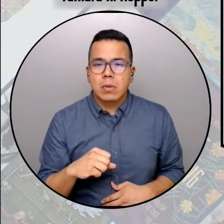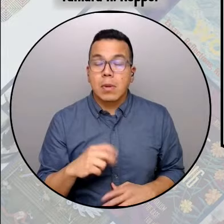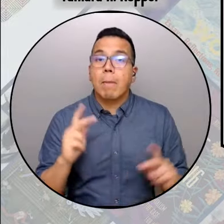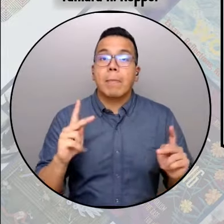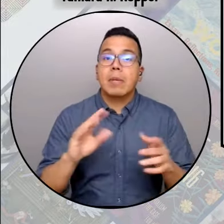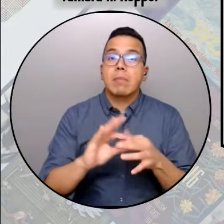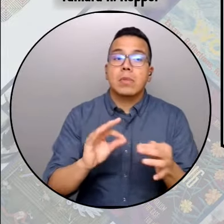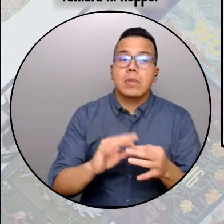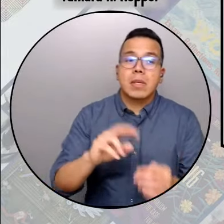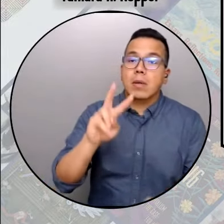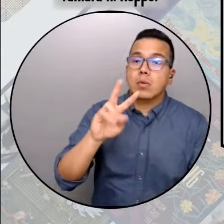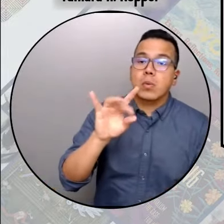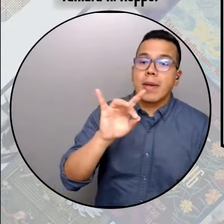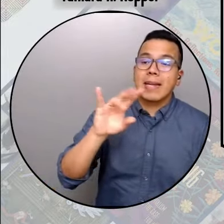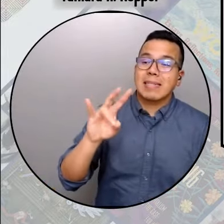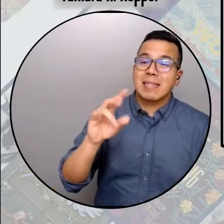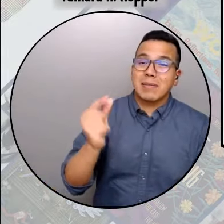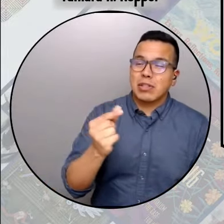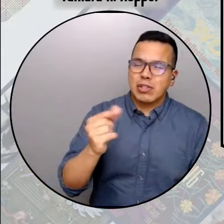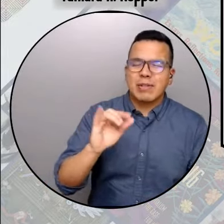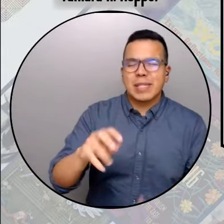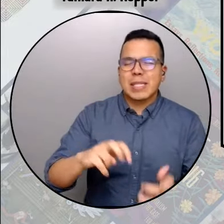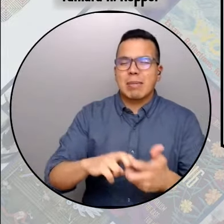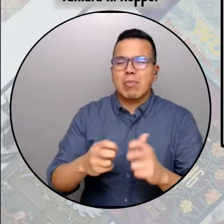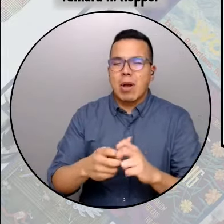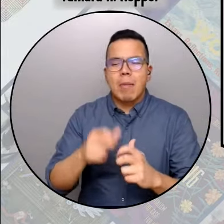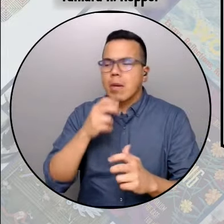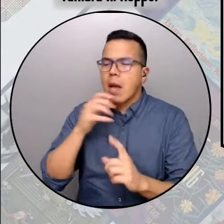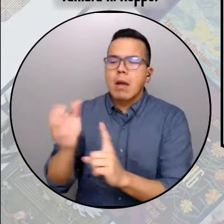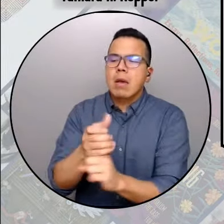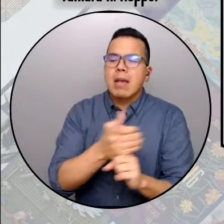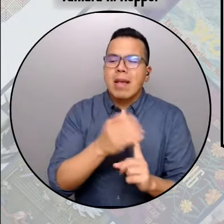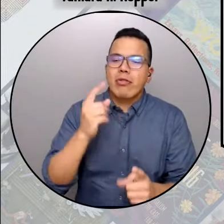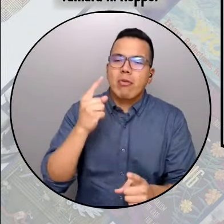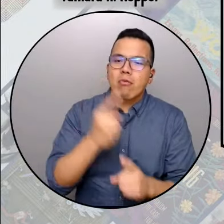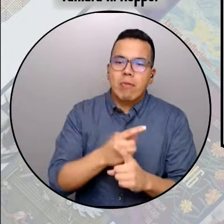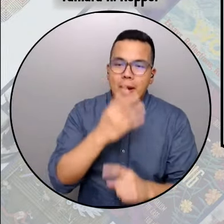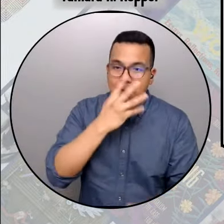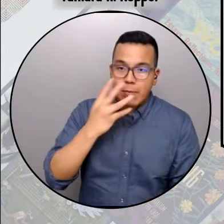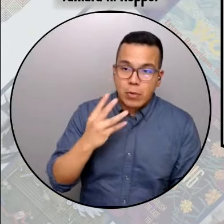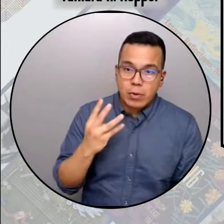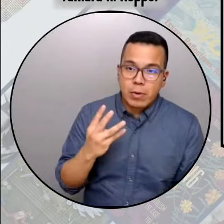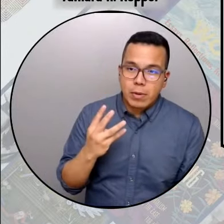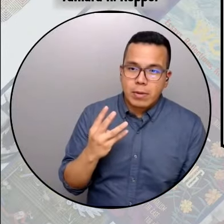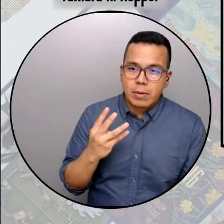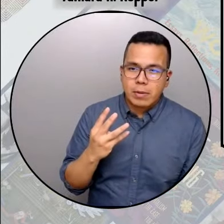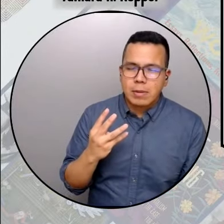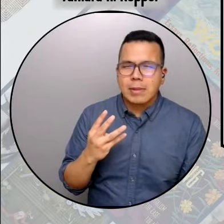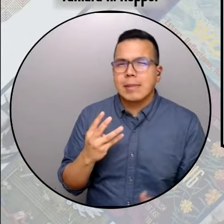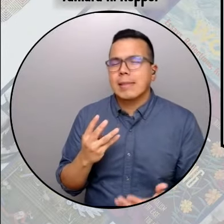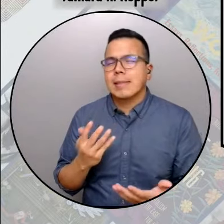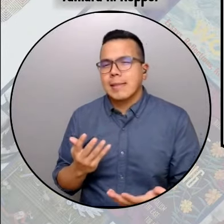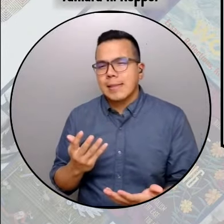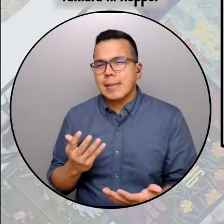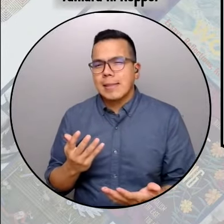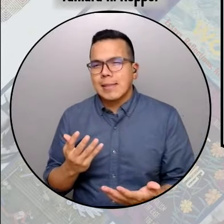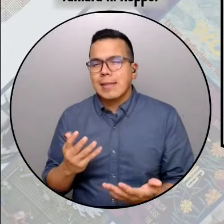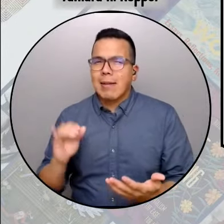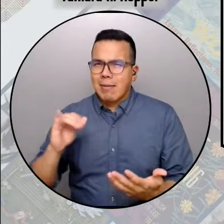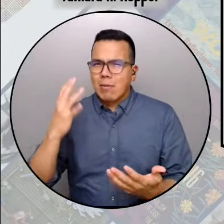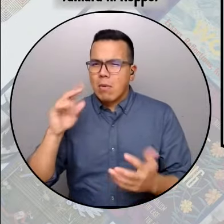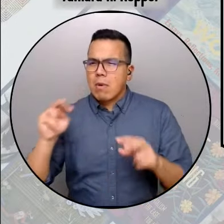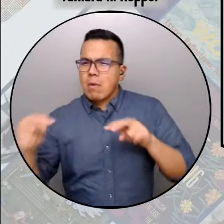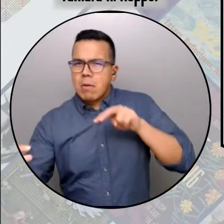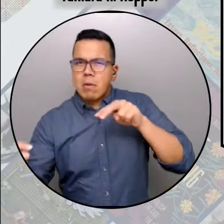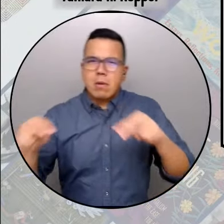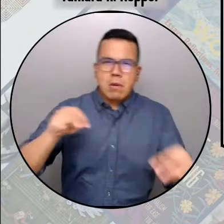get the so-called right immigrants it's supposed to get. It's getting the good immigrants you're not supposed to get. And so this is where some of the kind of